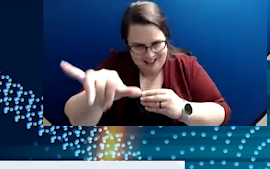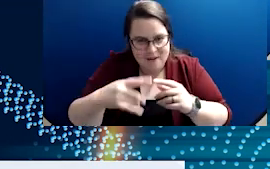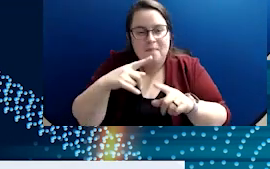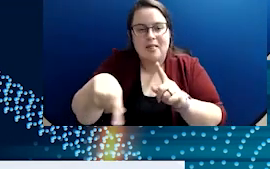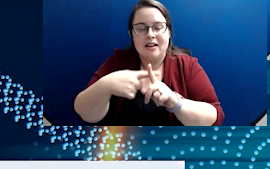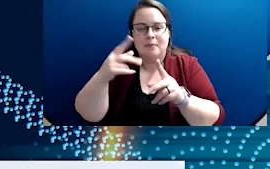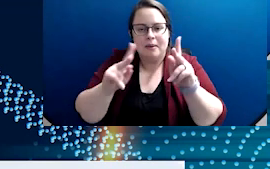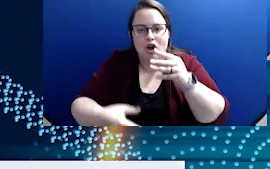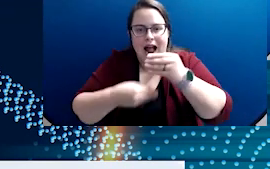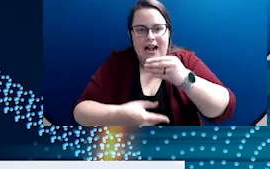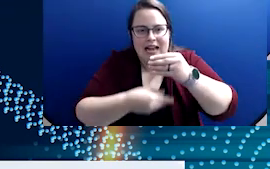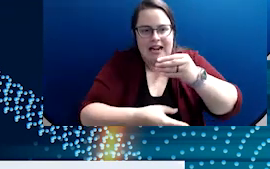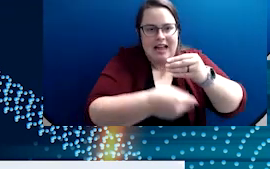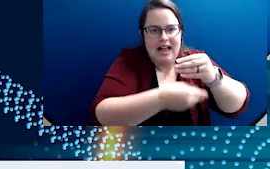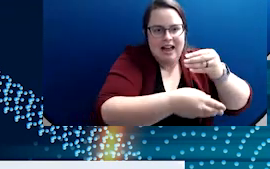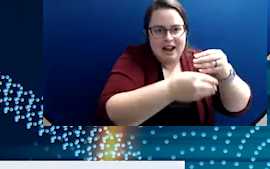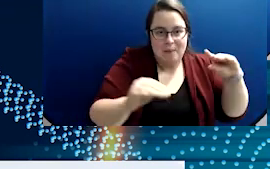created ChatGPT,